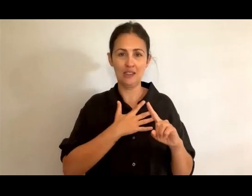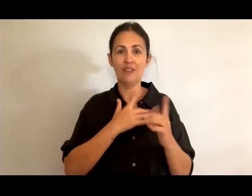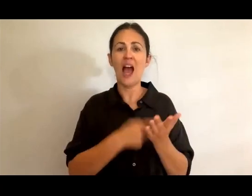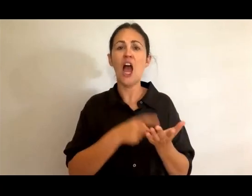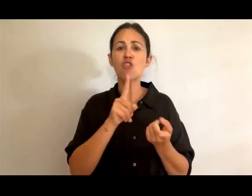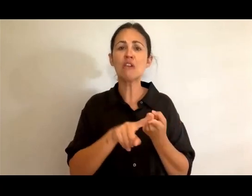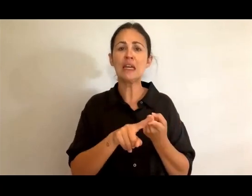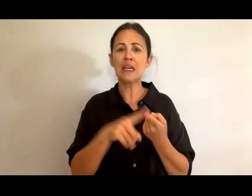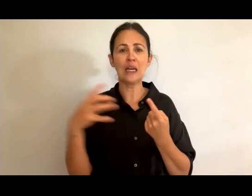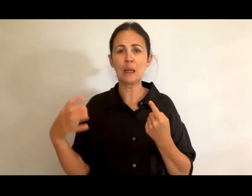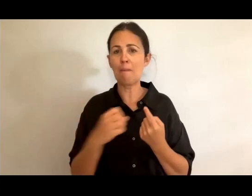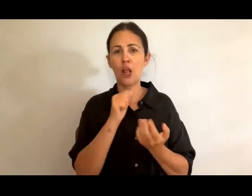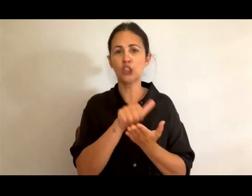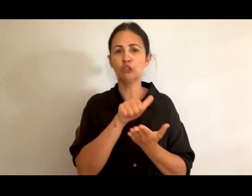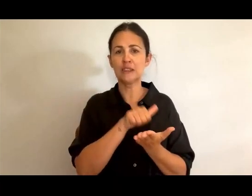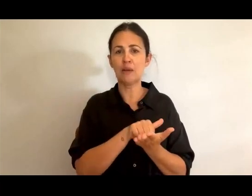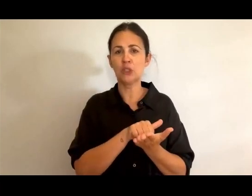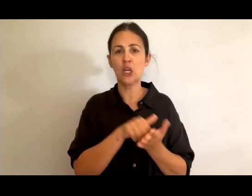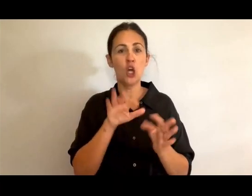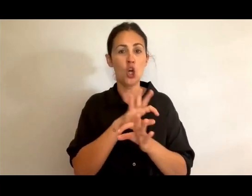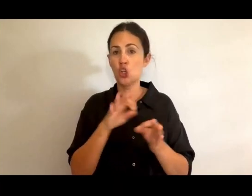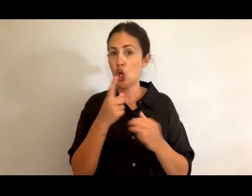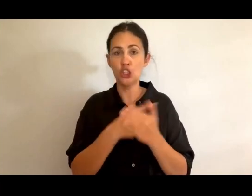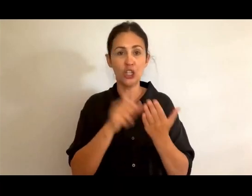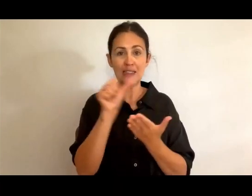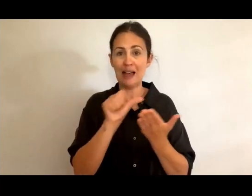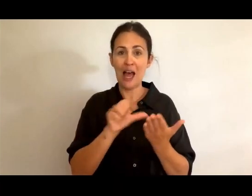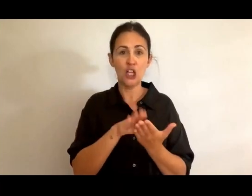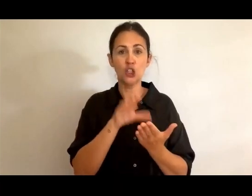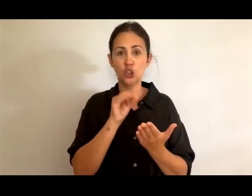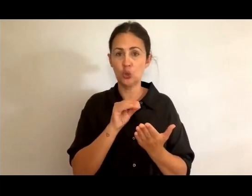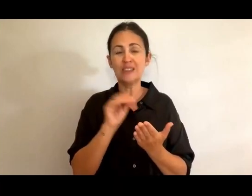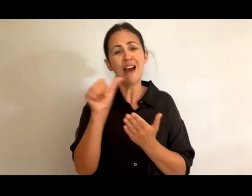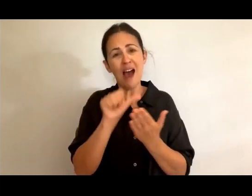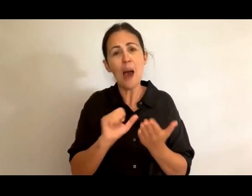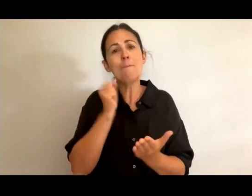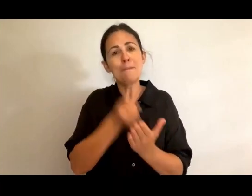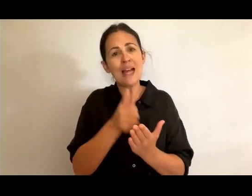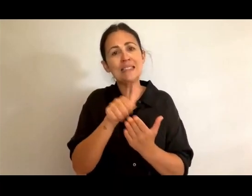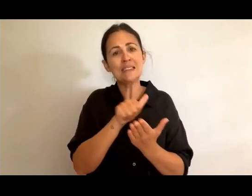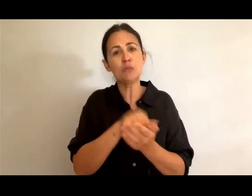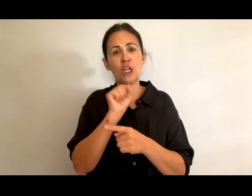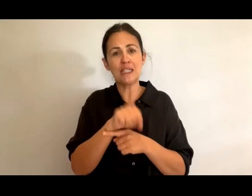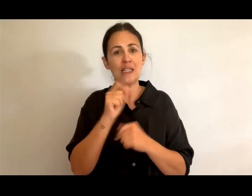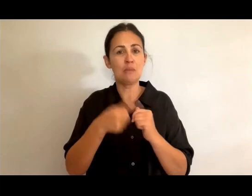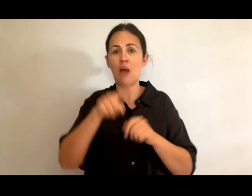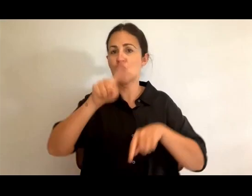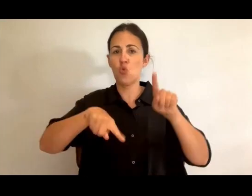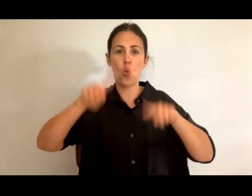just art students in this subject. It's an art-based subject, but we get a broad range of students in this space.